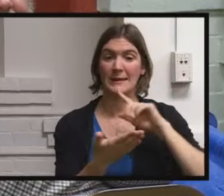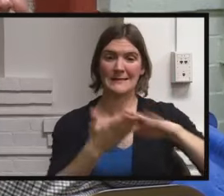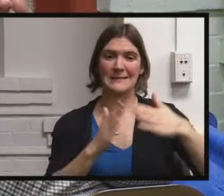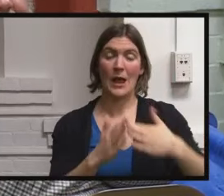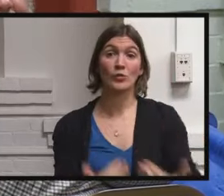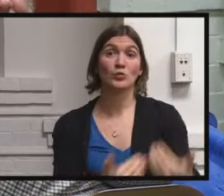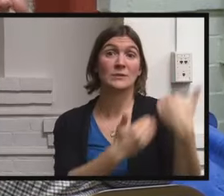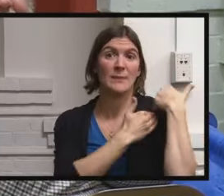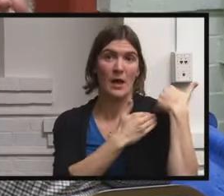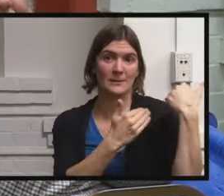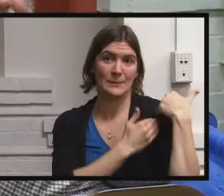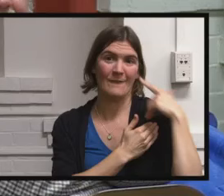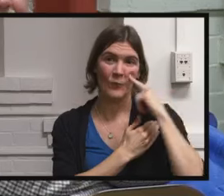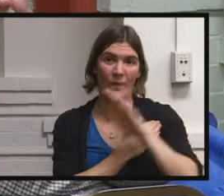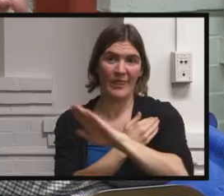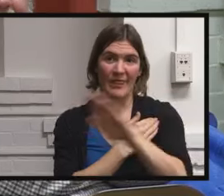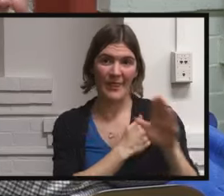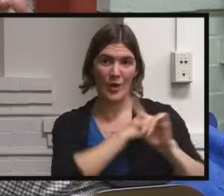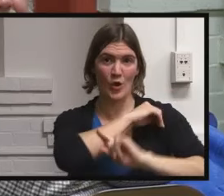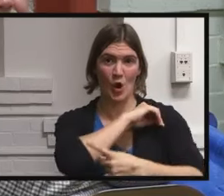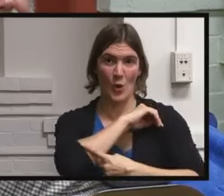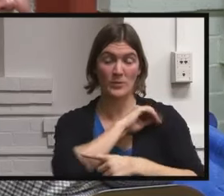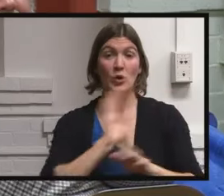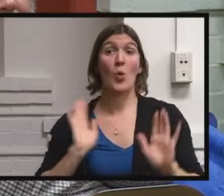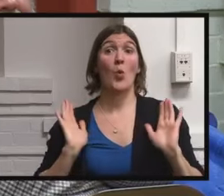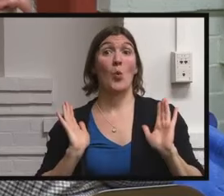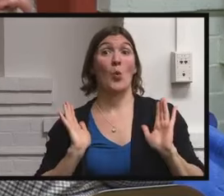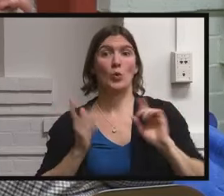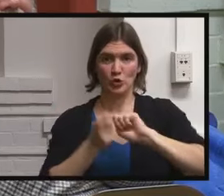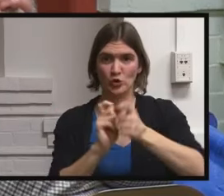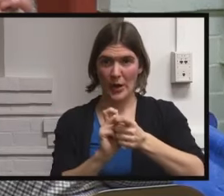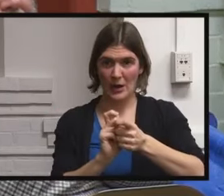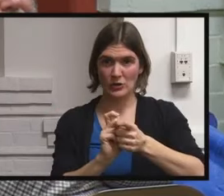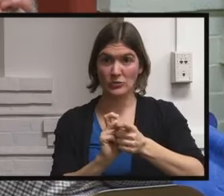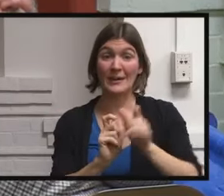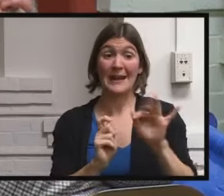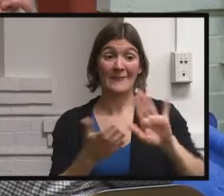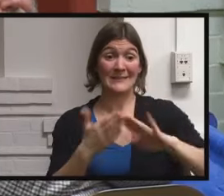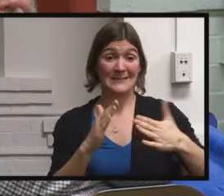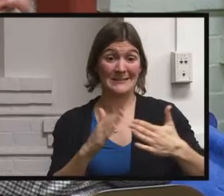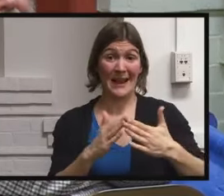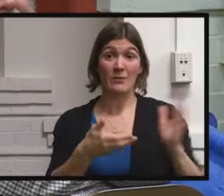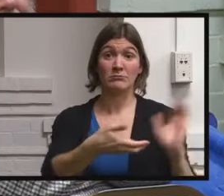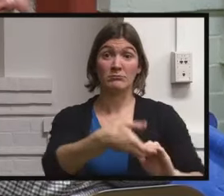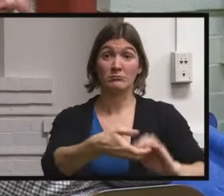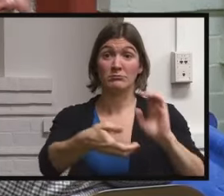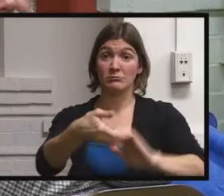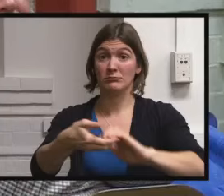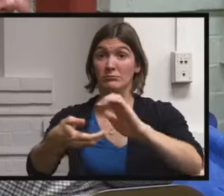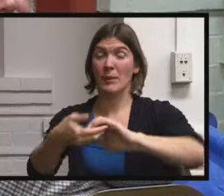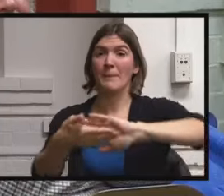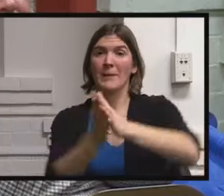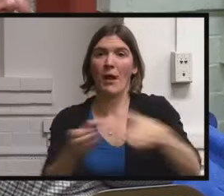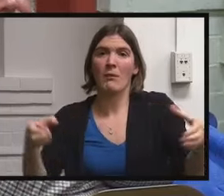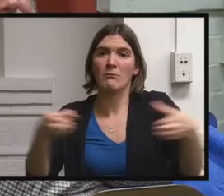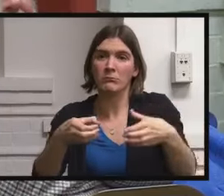are responsible for garbage, and it's a good thing if towns join in districts. And